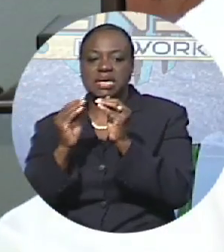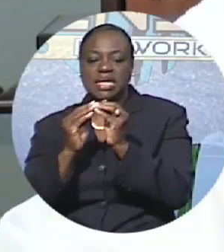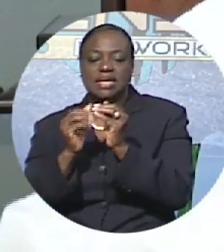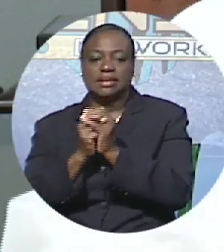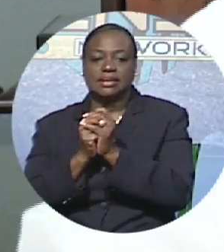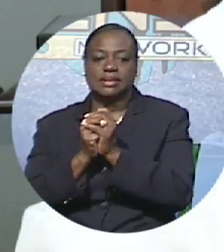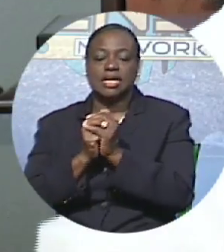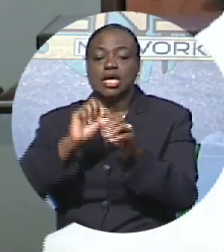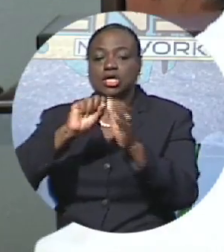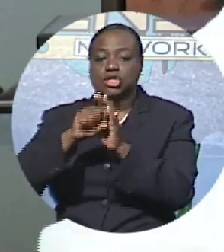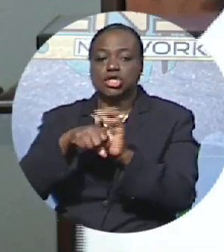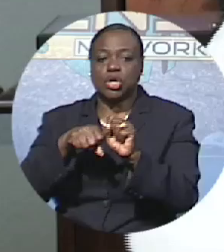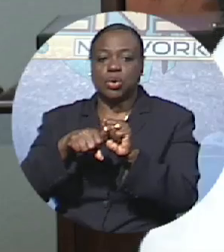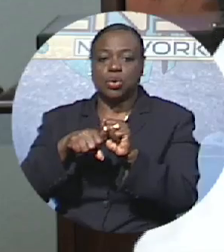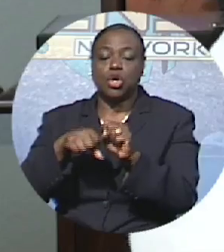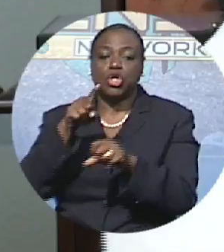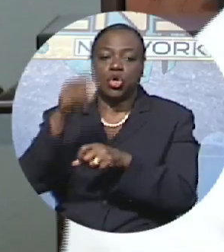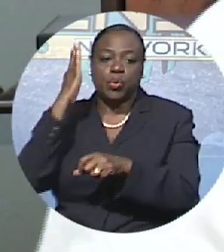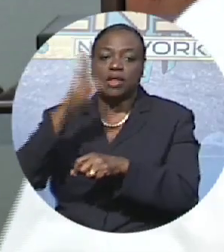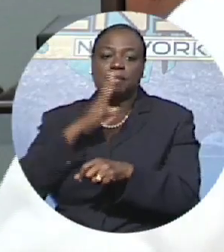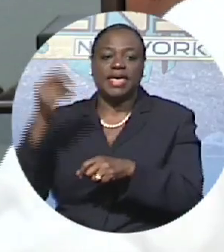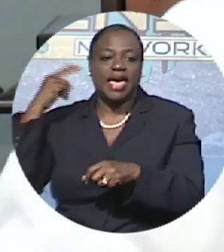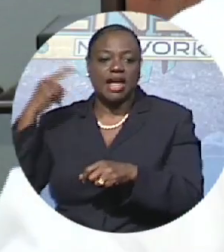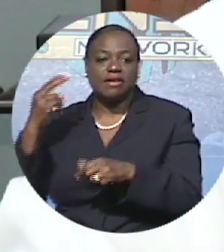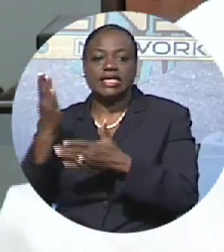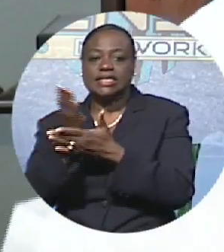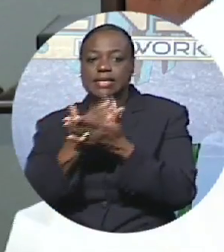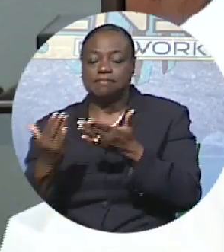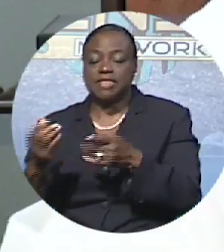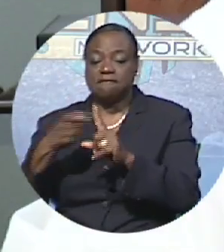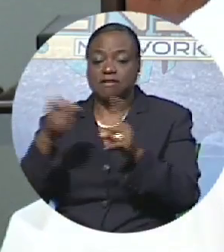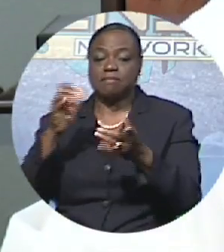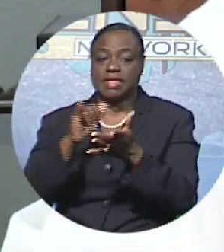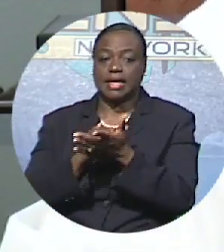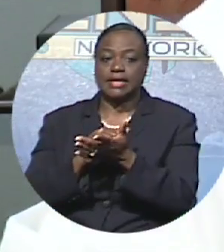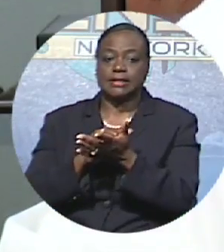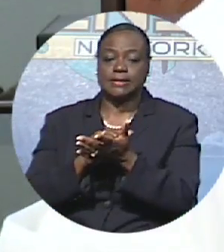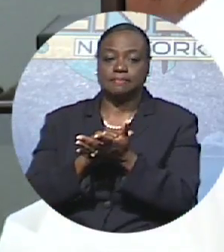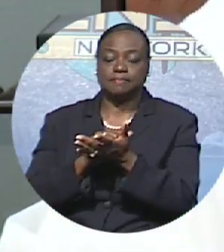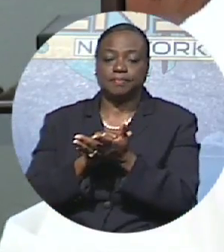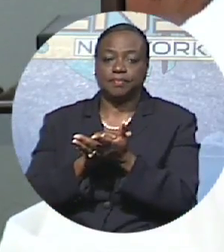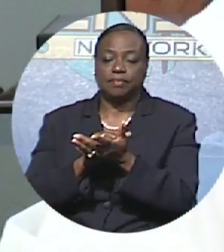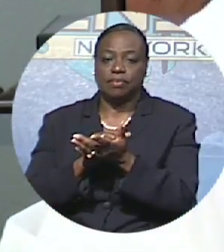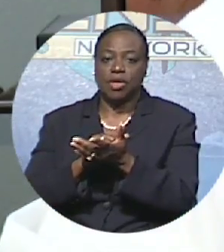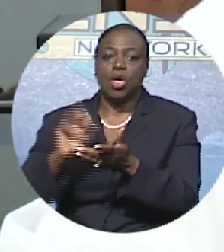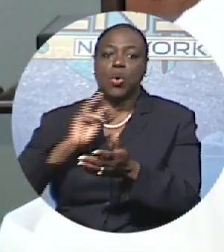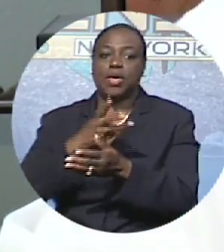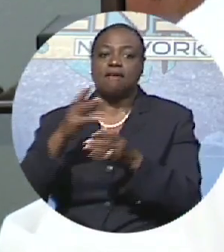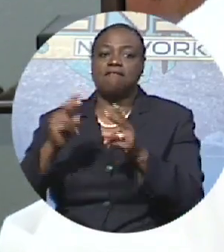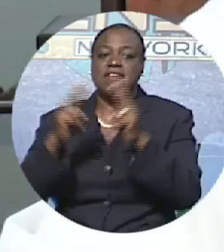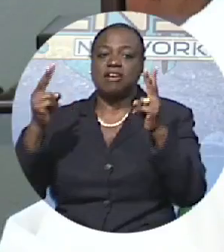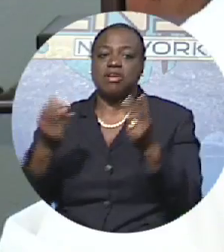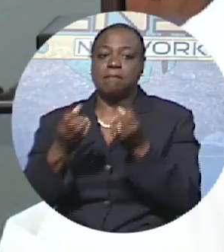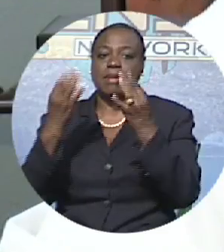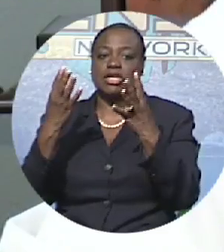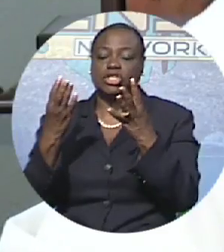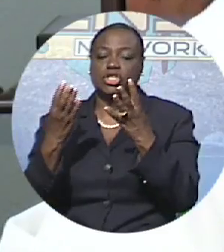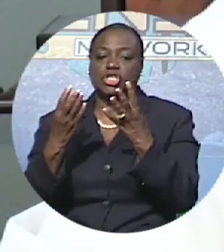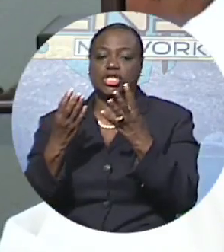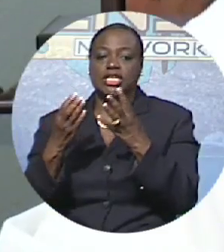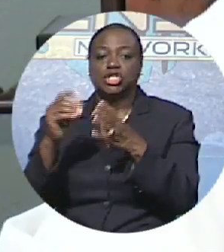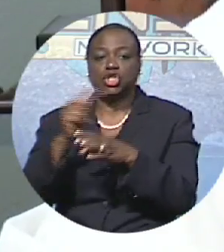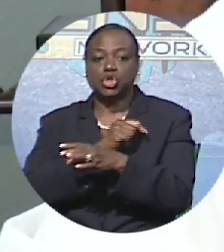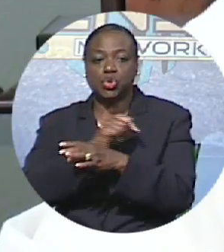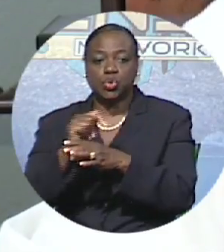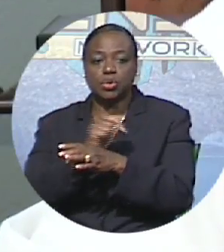regard. So in short order, you'll be hearing something from that perspective. But we're very much in tune that we